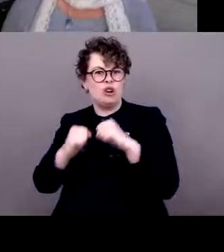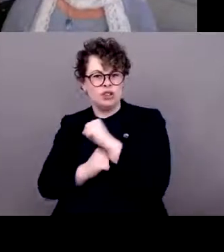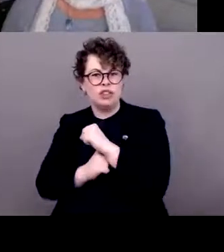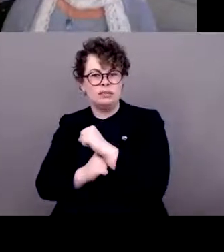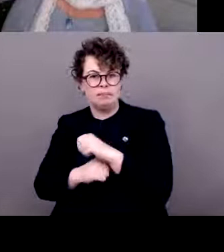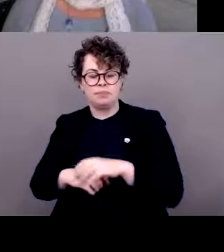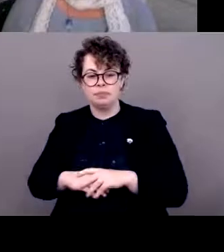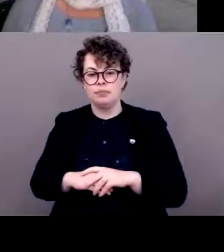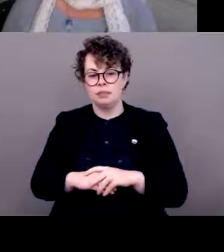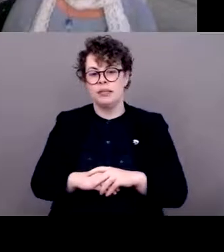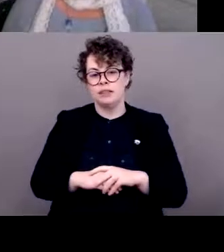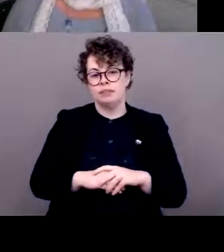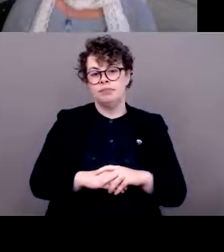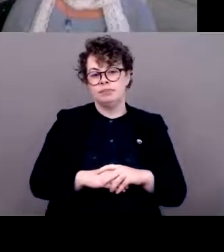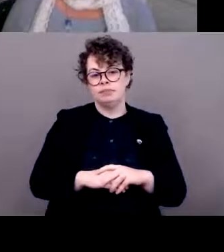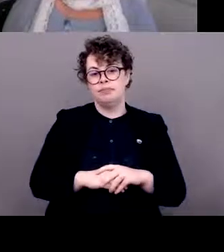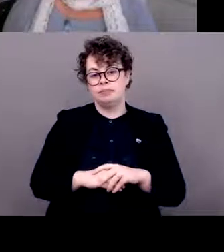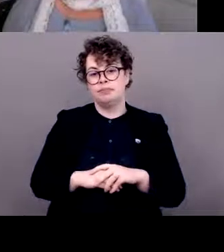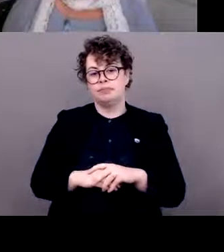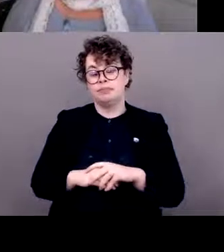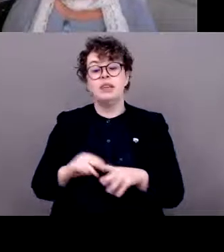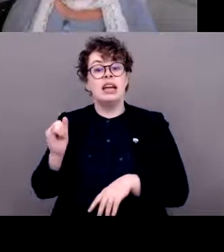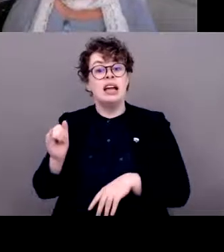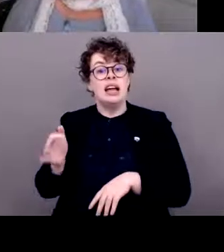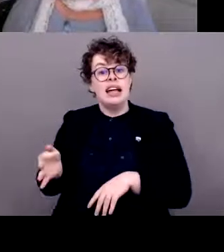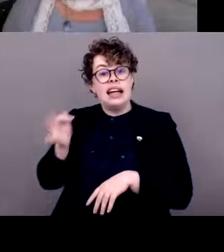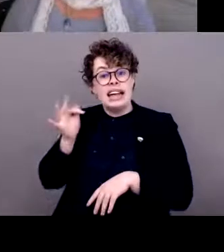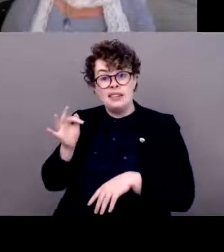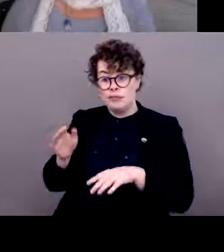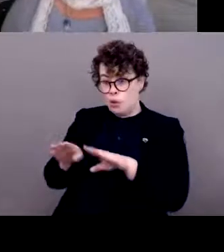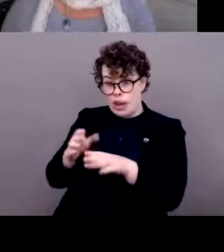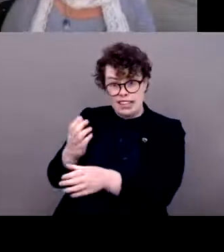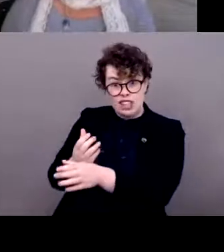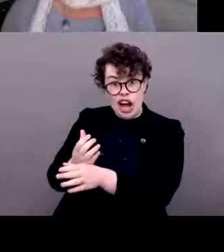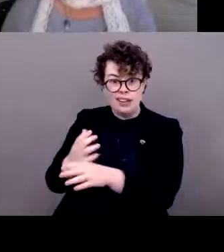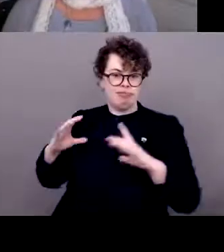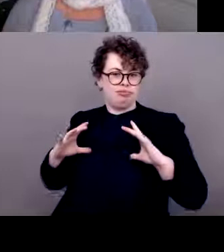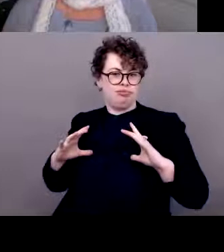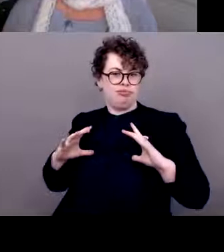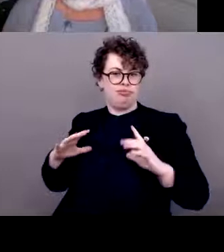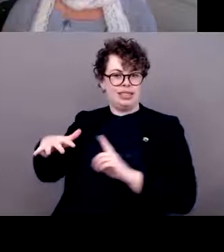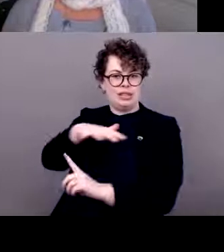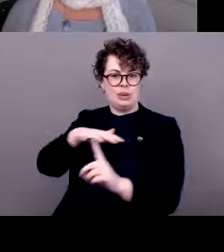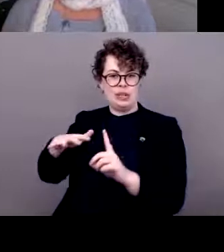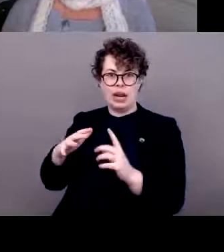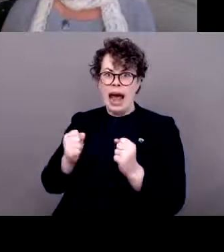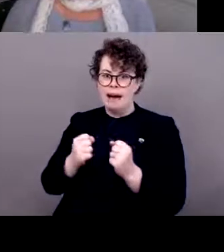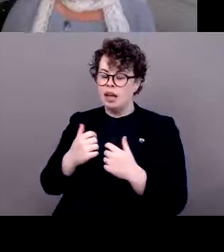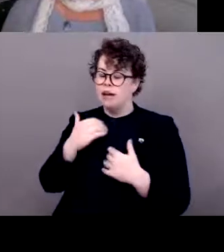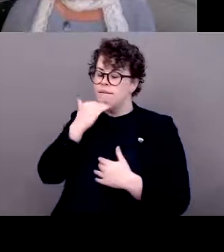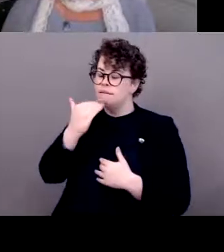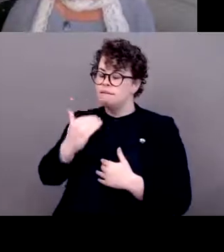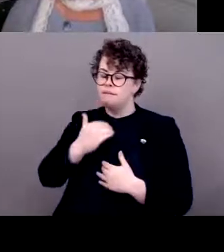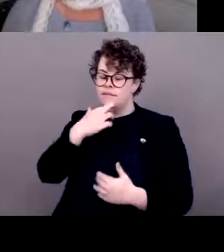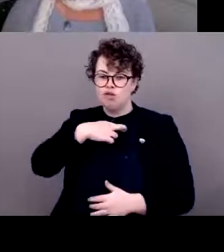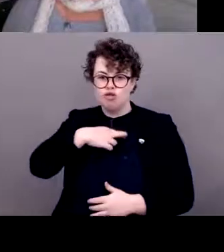Often when you engage in an interaction with a child in an informal way, you get so much data, so much rich data.